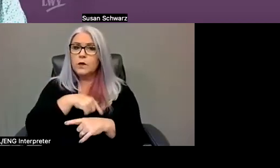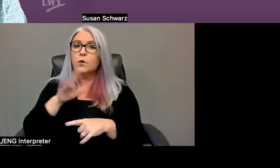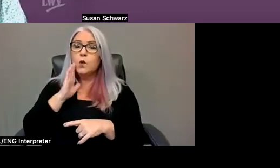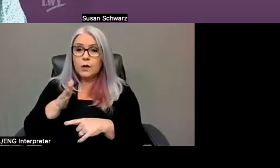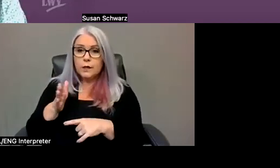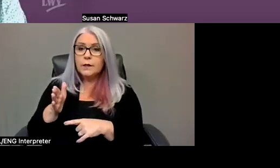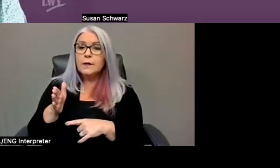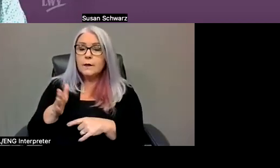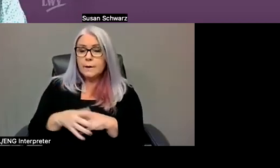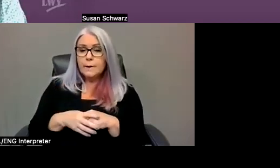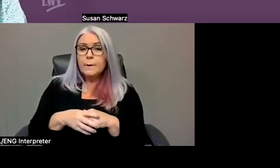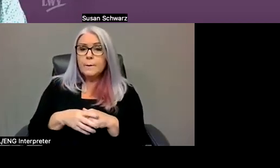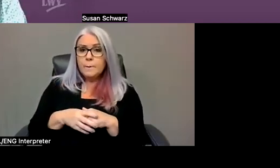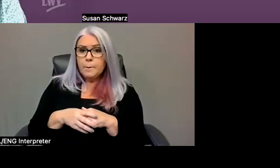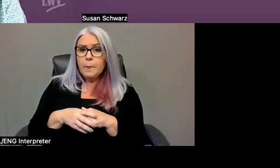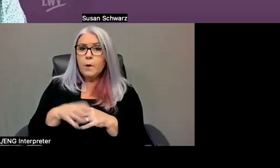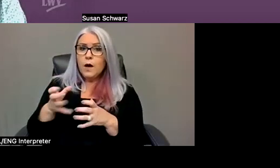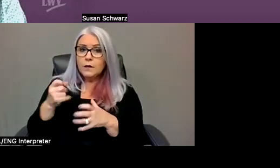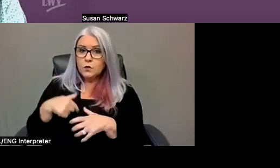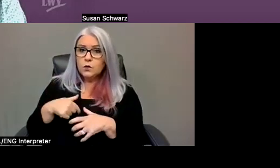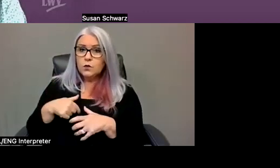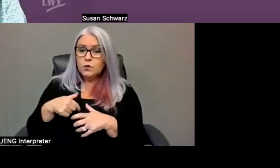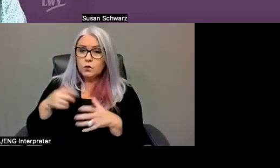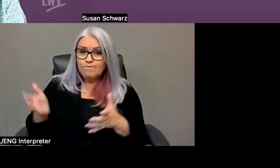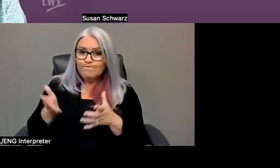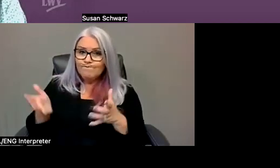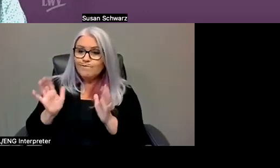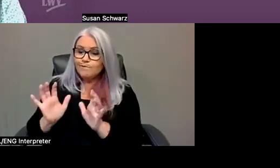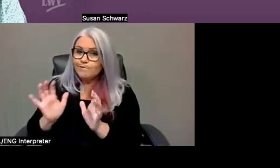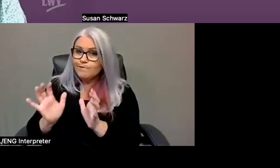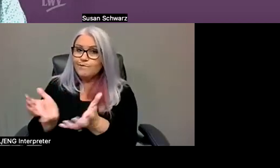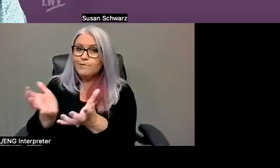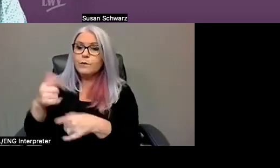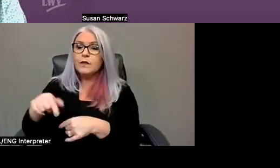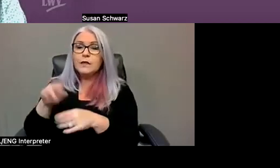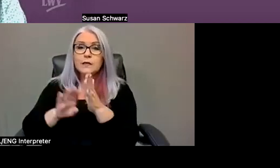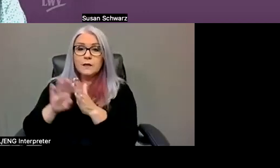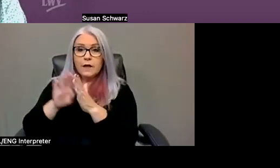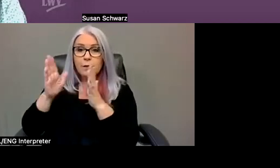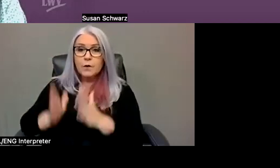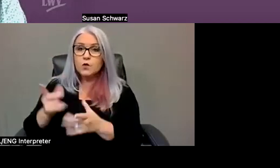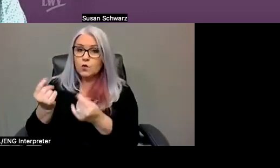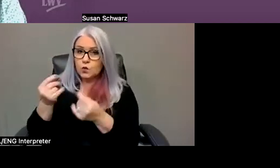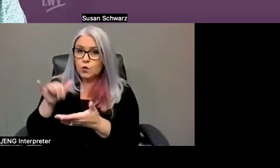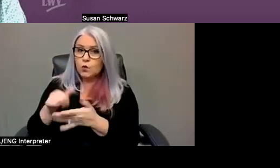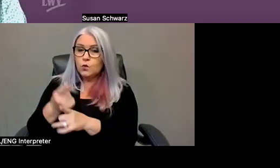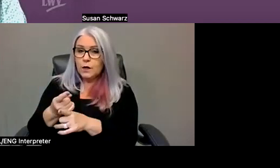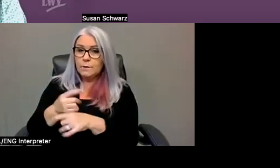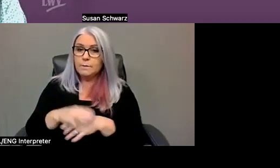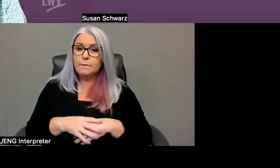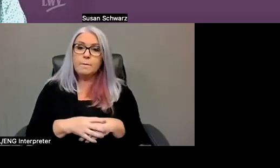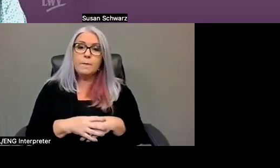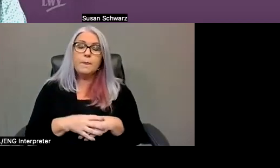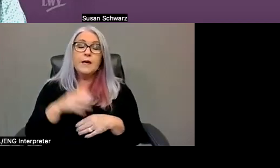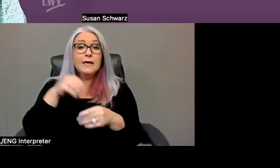to put as much pressure as those developers as possible to get that done. But within the